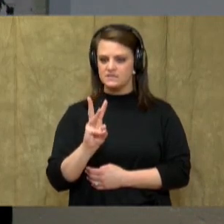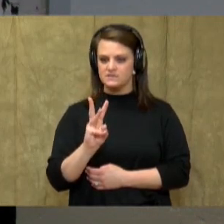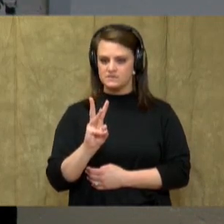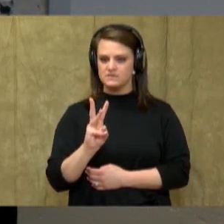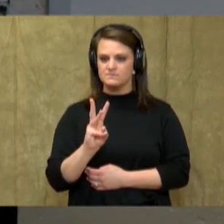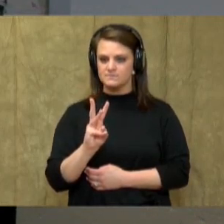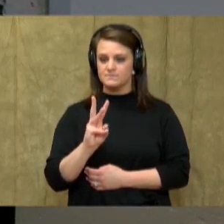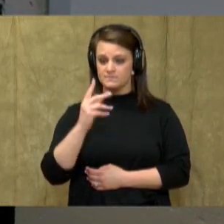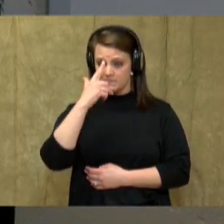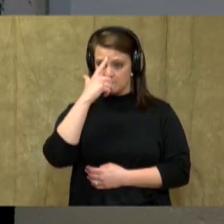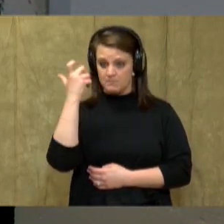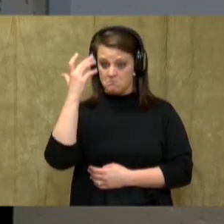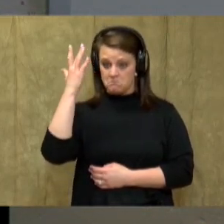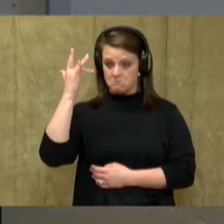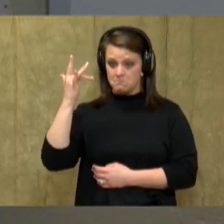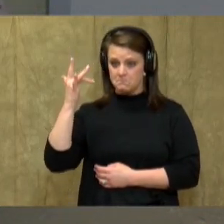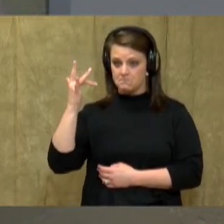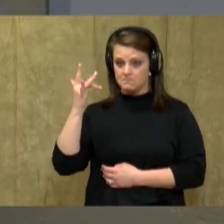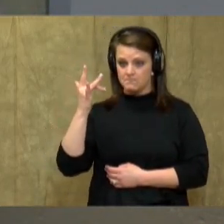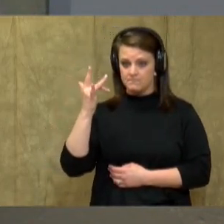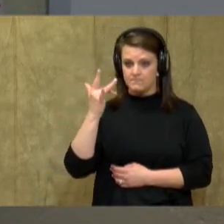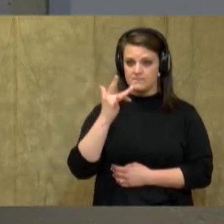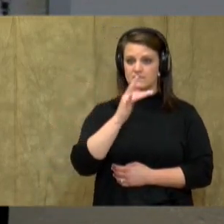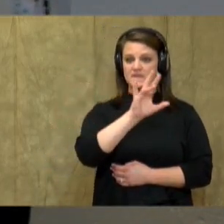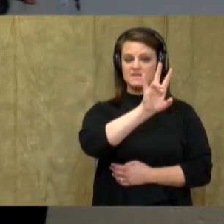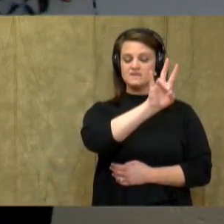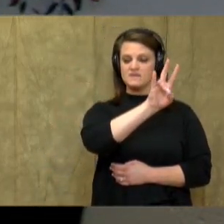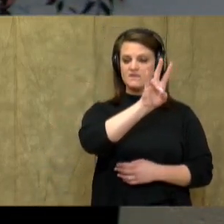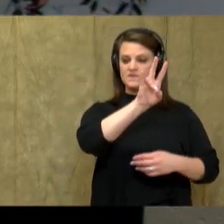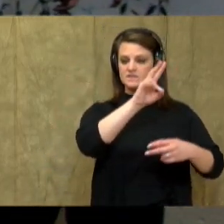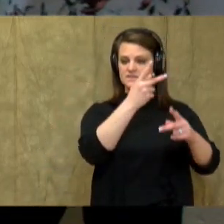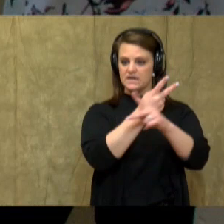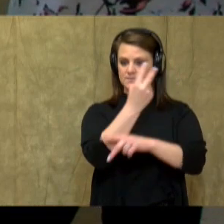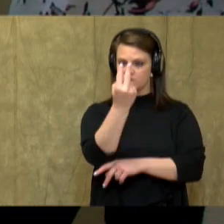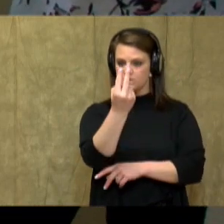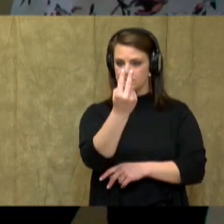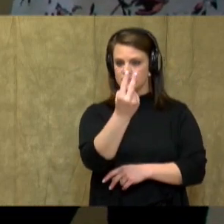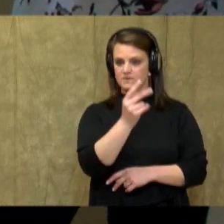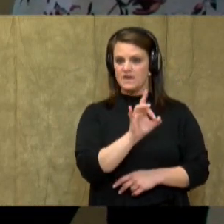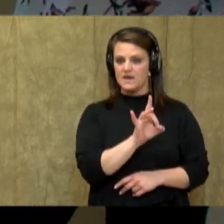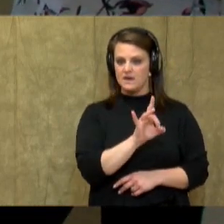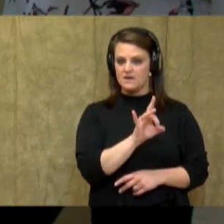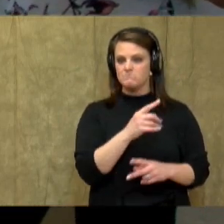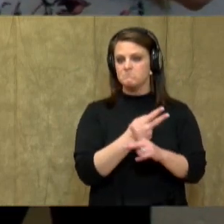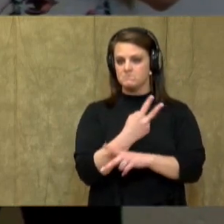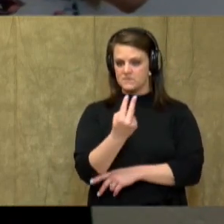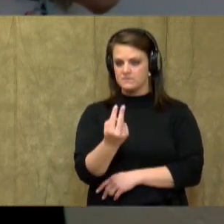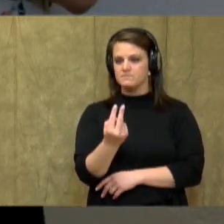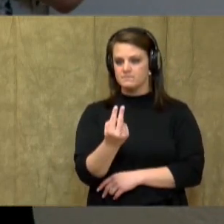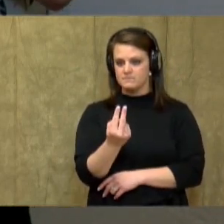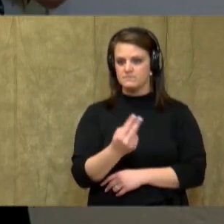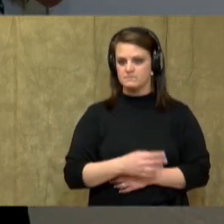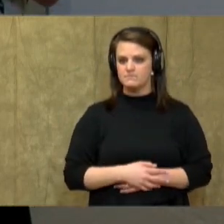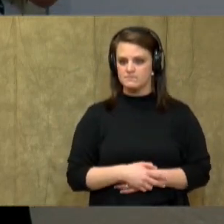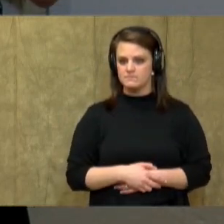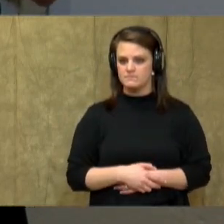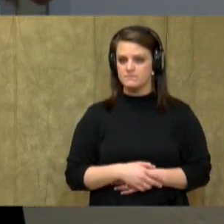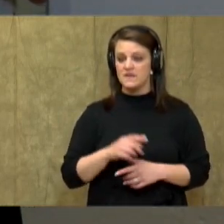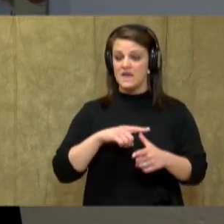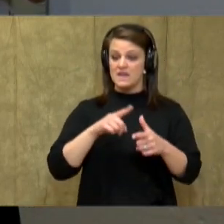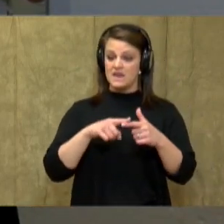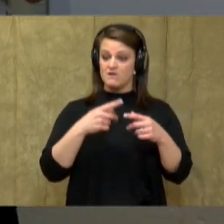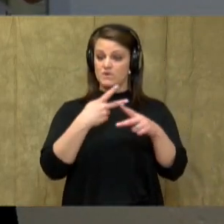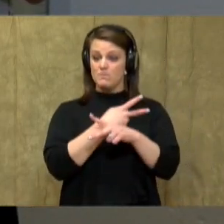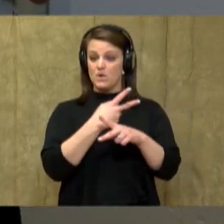14/16 because we multiplied by 2 to get that denominator. And if